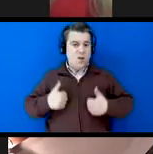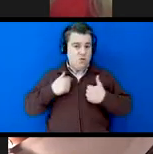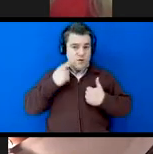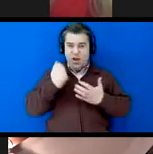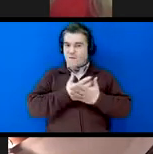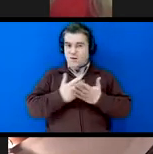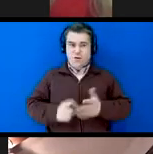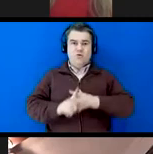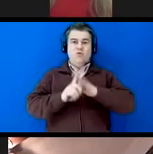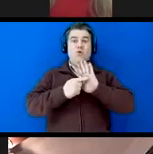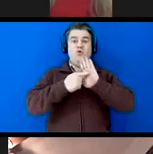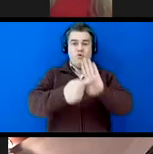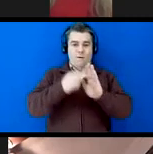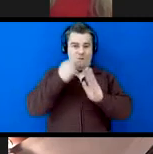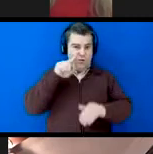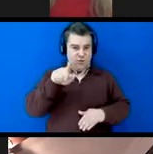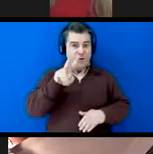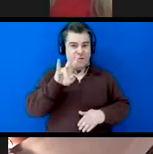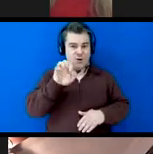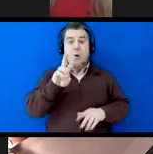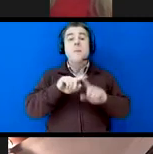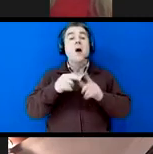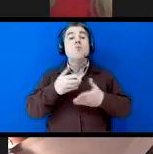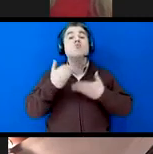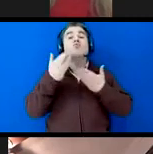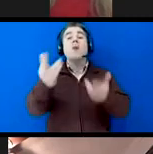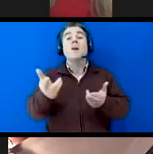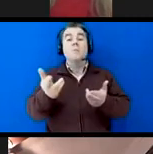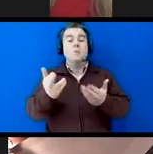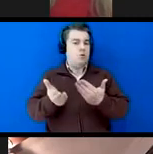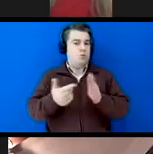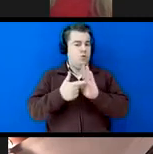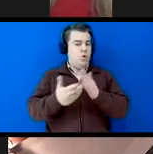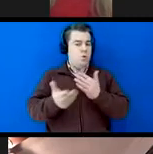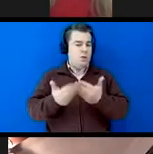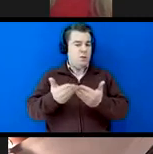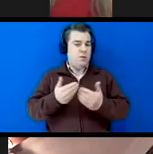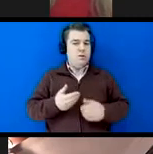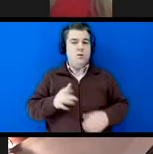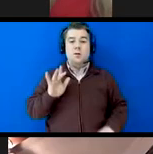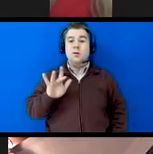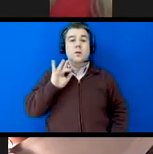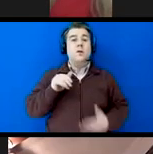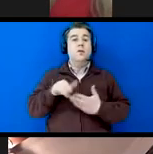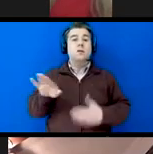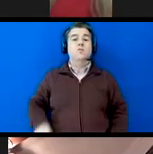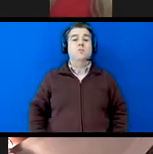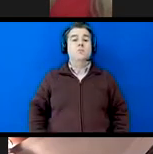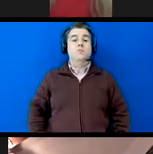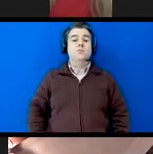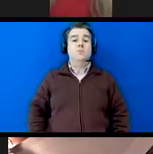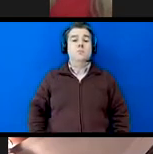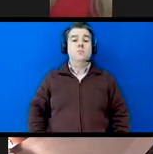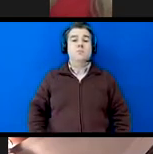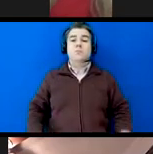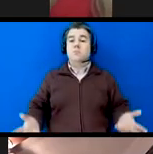well. You can do that, but what I would recommend you do to show you how easy this is simply hit Send Sample. And what that's